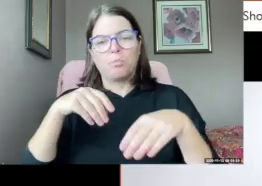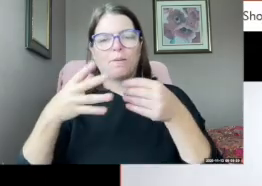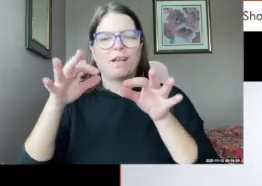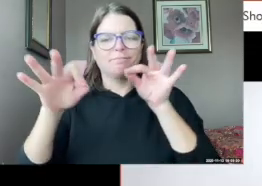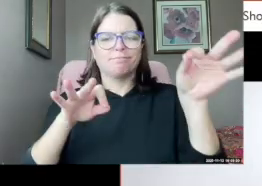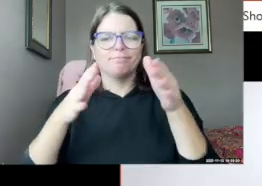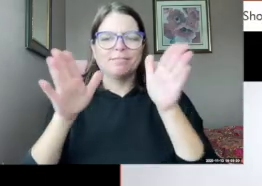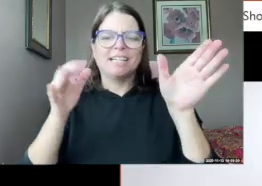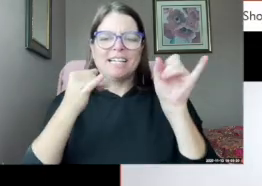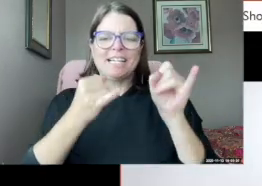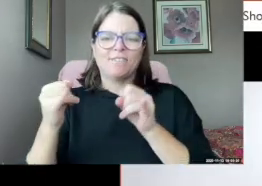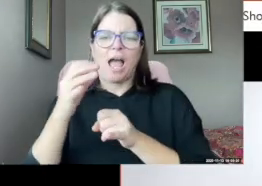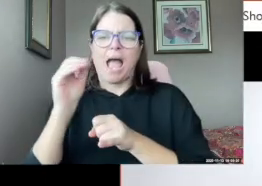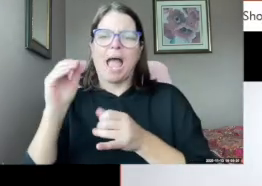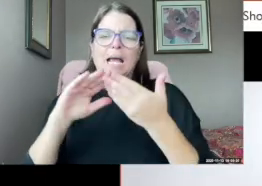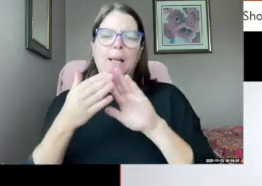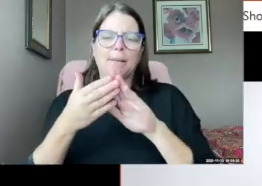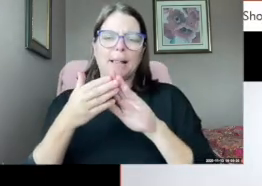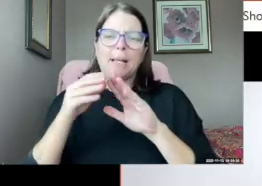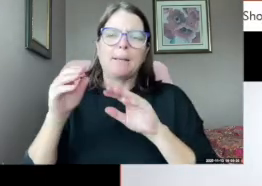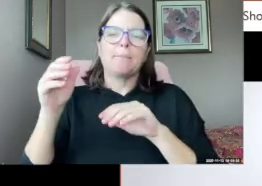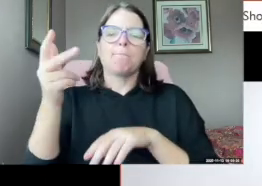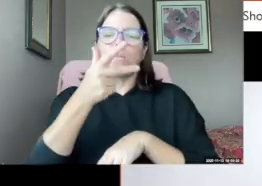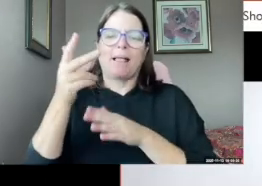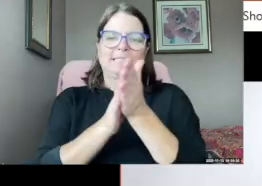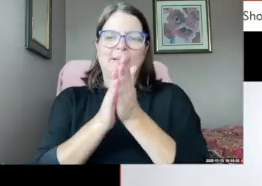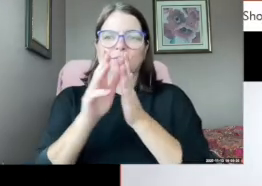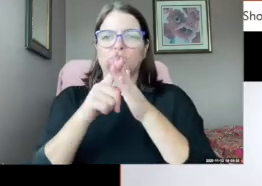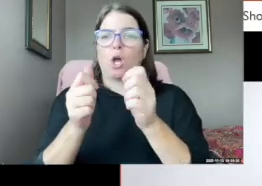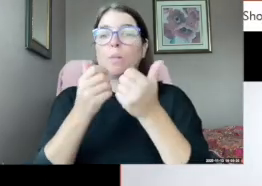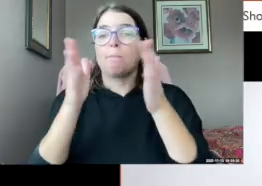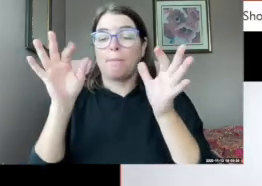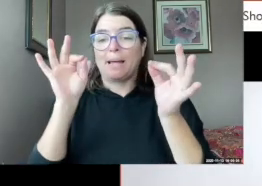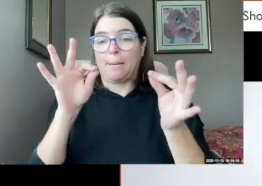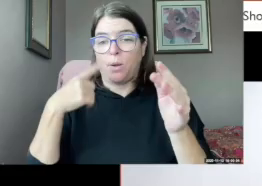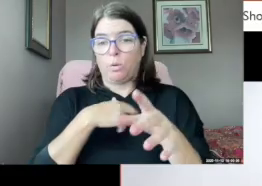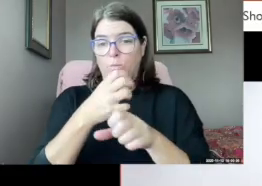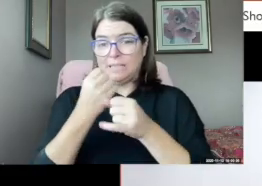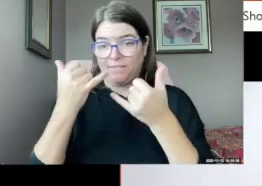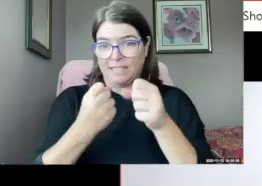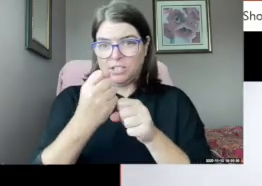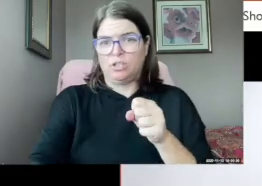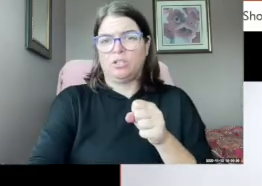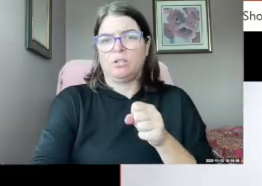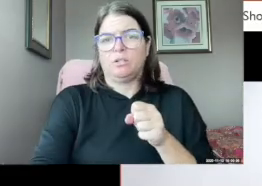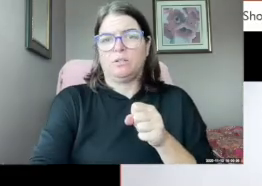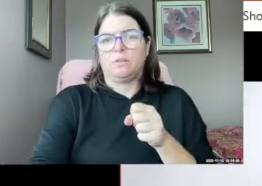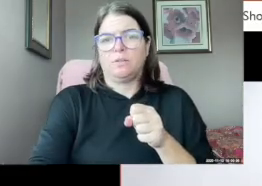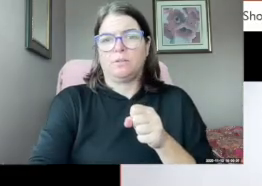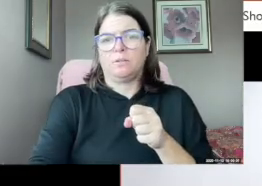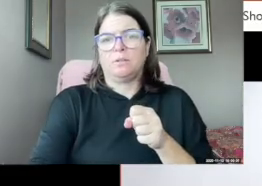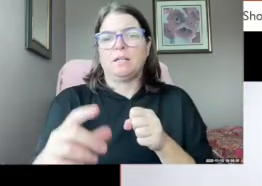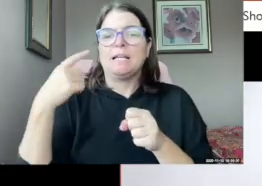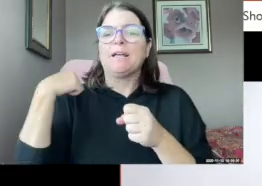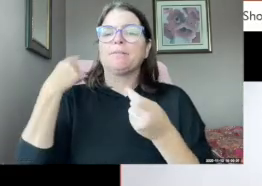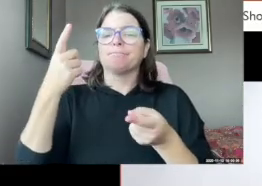the individual and community mobility incentives, starting first with public input we've received this last year,